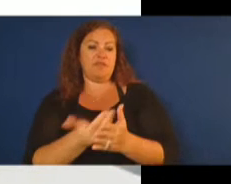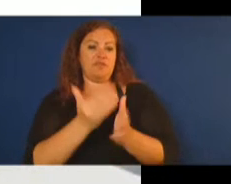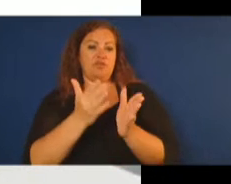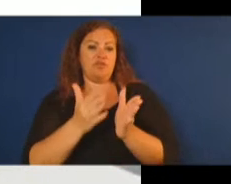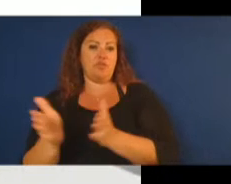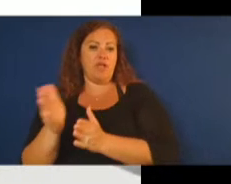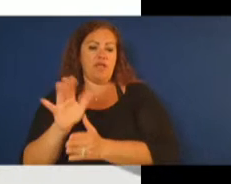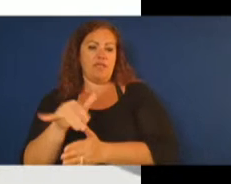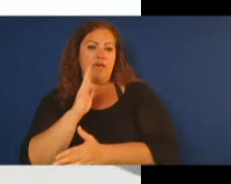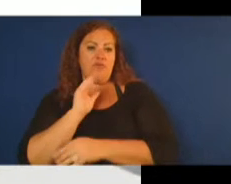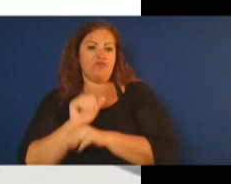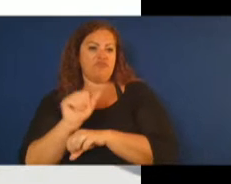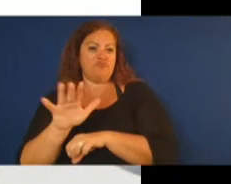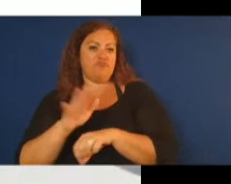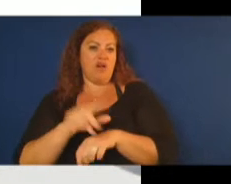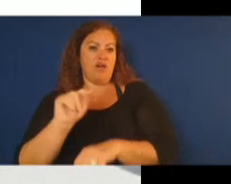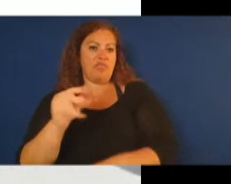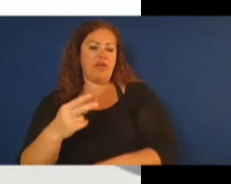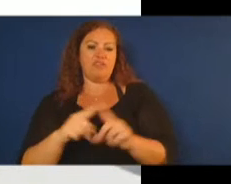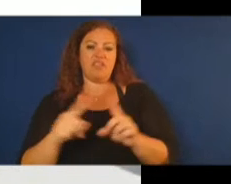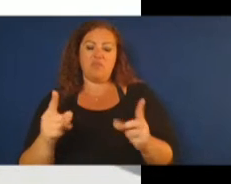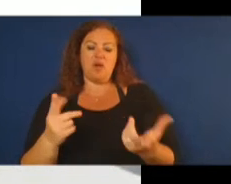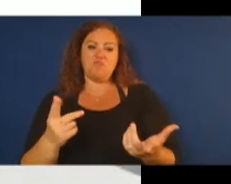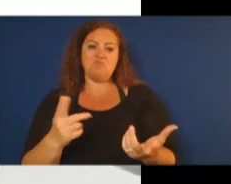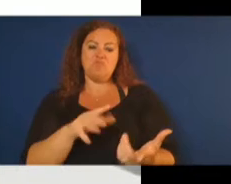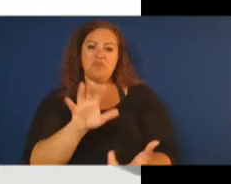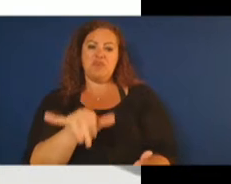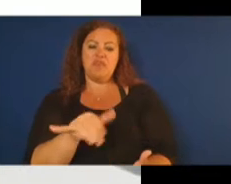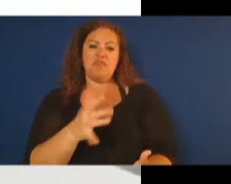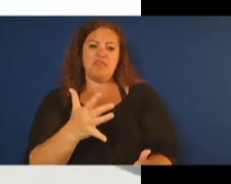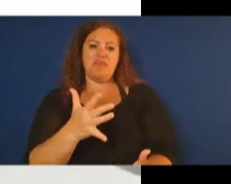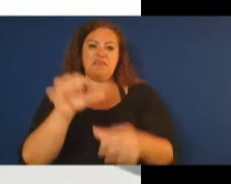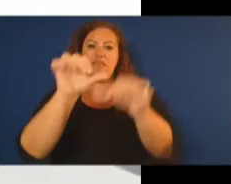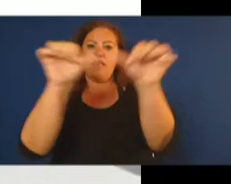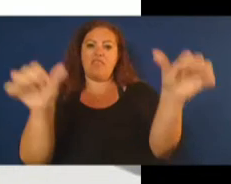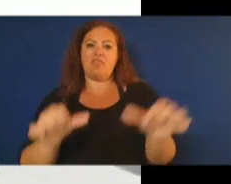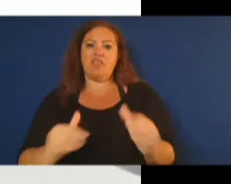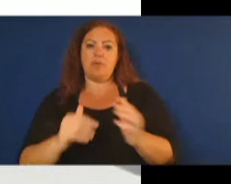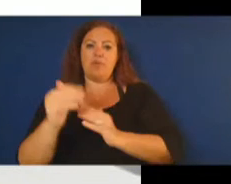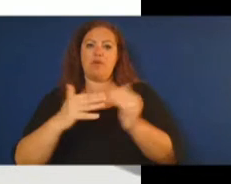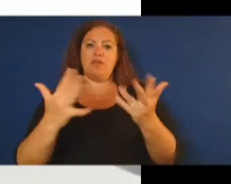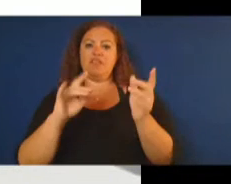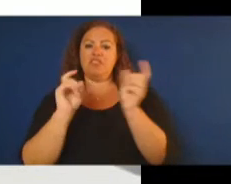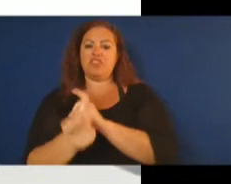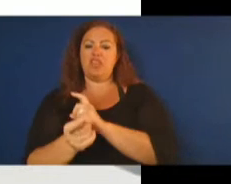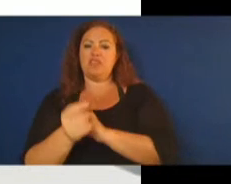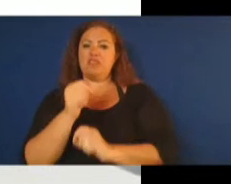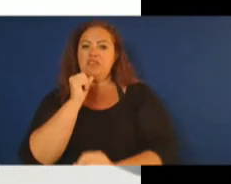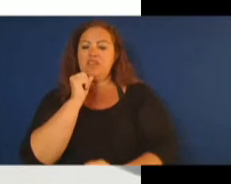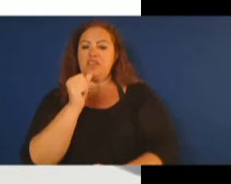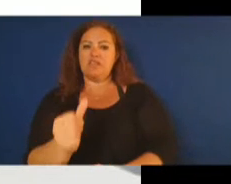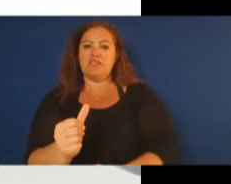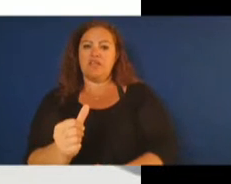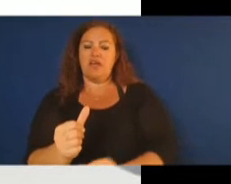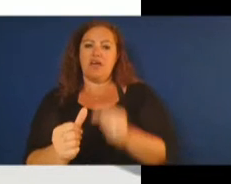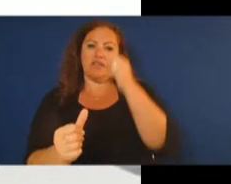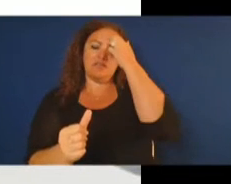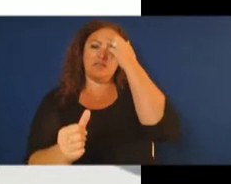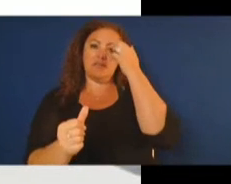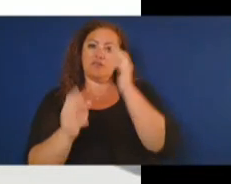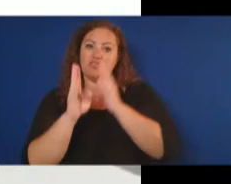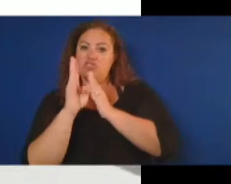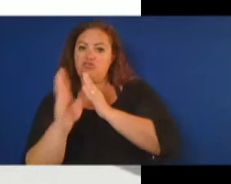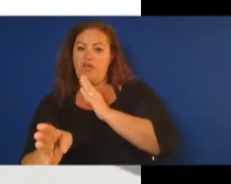Thursday uh but other than that it's it's it's just the shape of the buildings changed it's not linear along little Avenue anymore